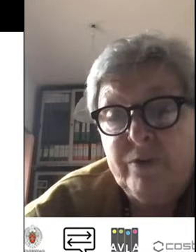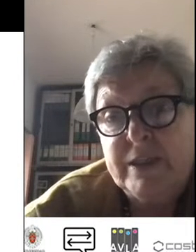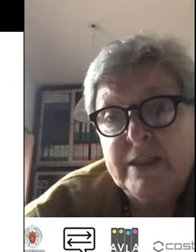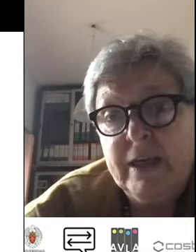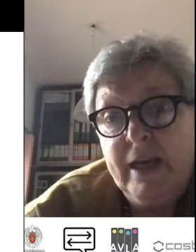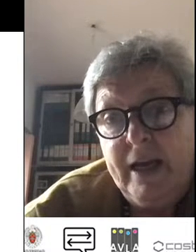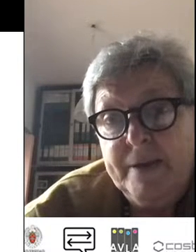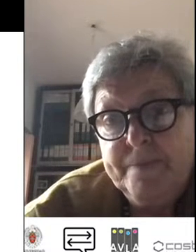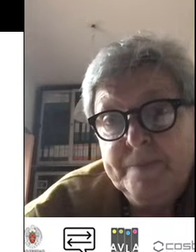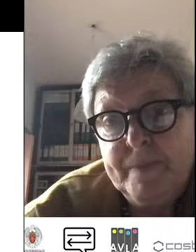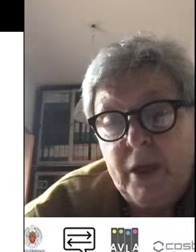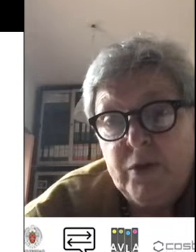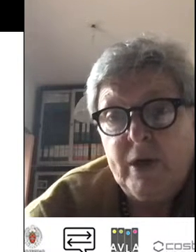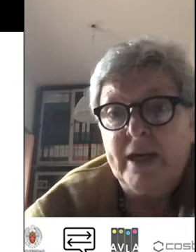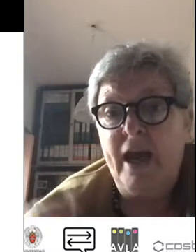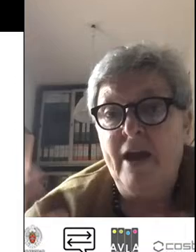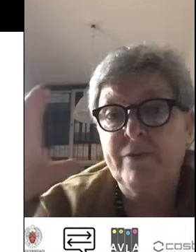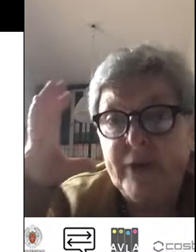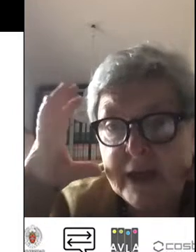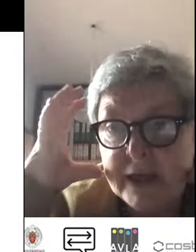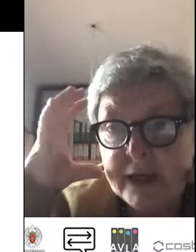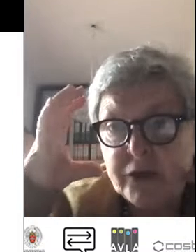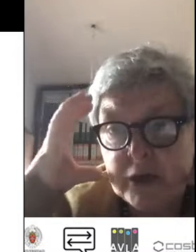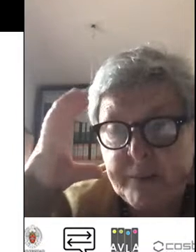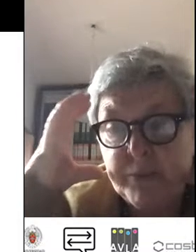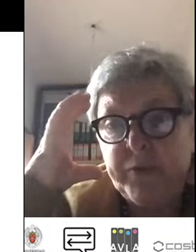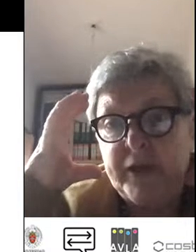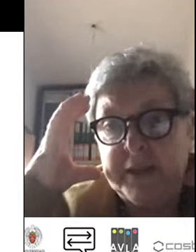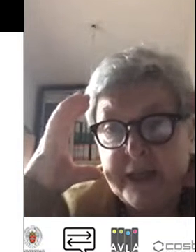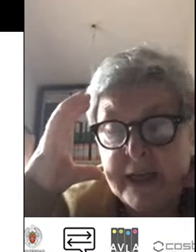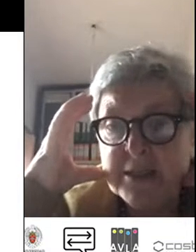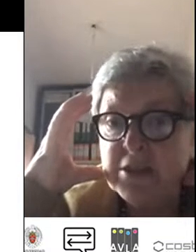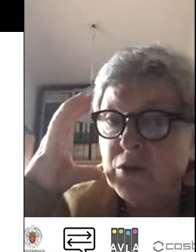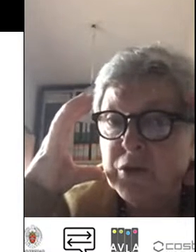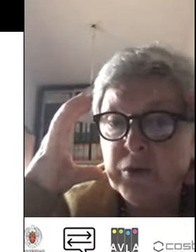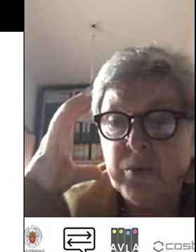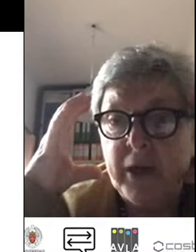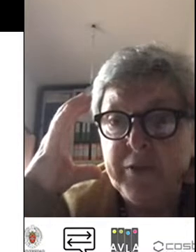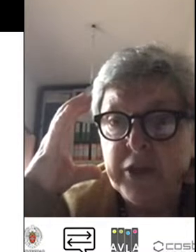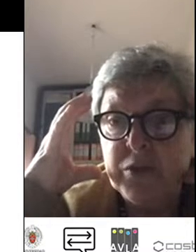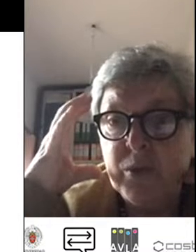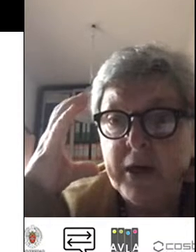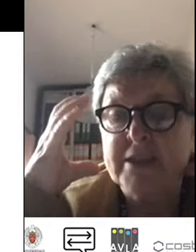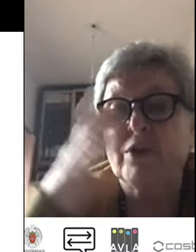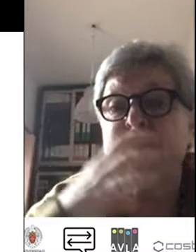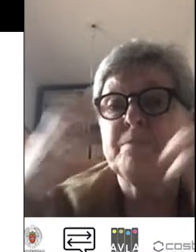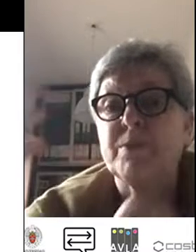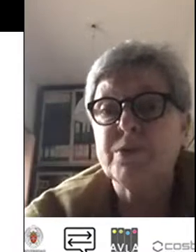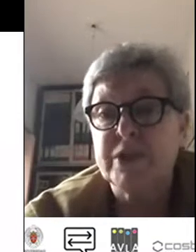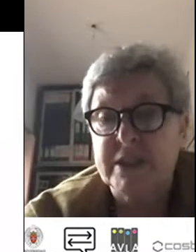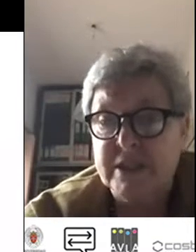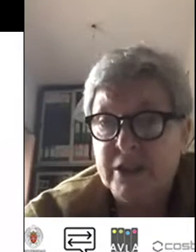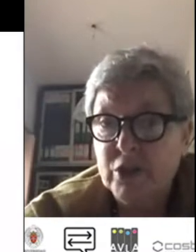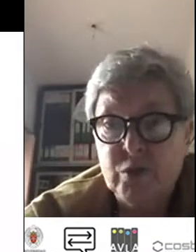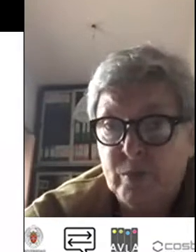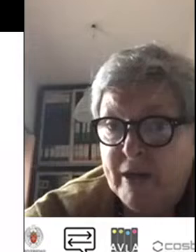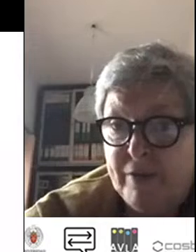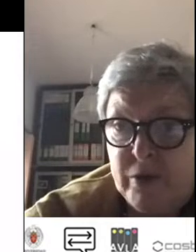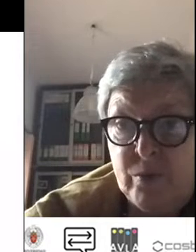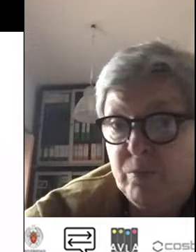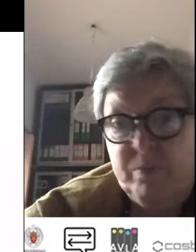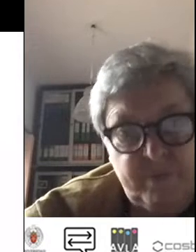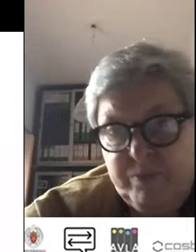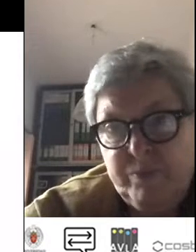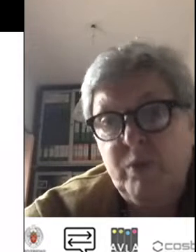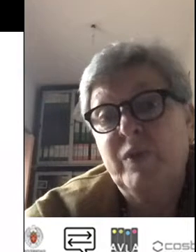because of COVID. You can have, you can put the glasses on you and then you are transported to